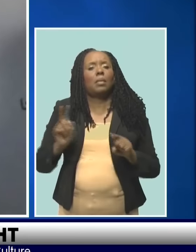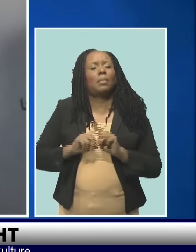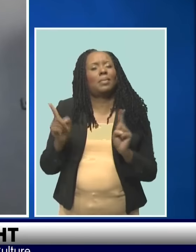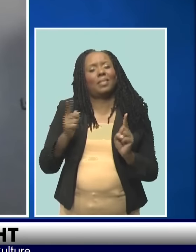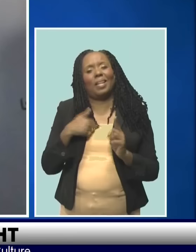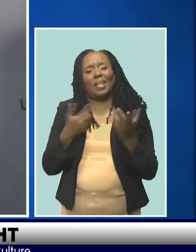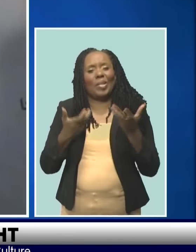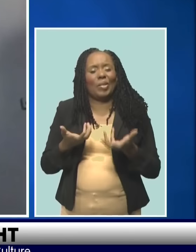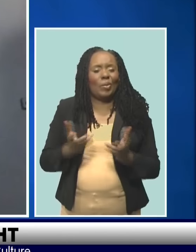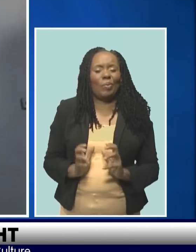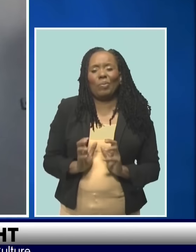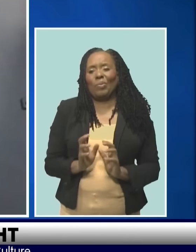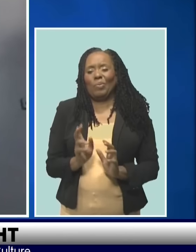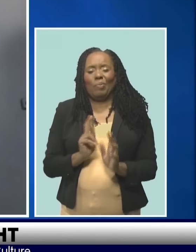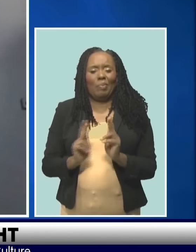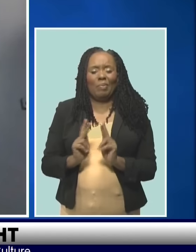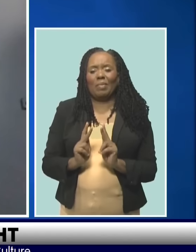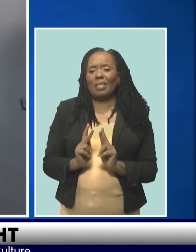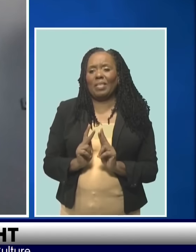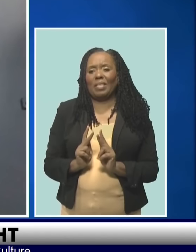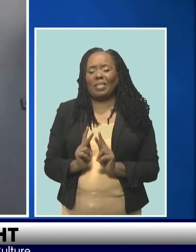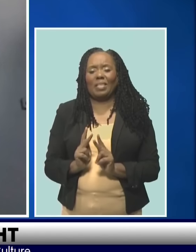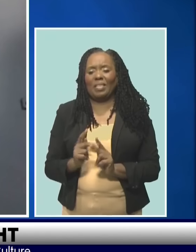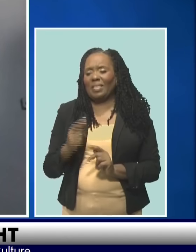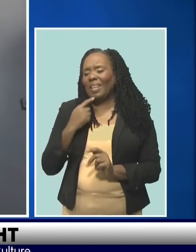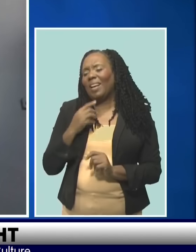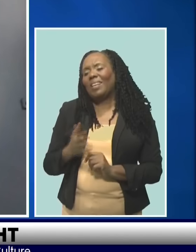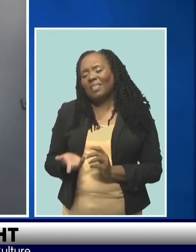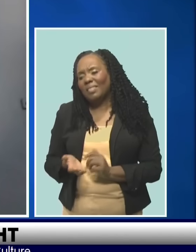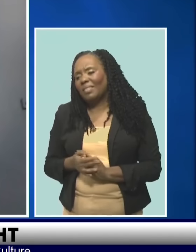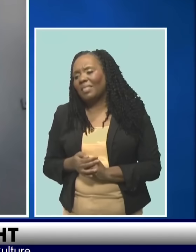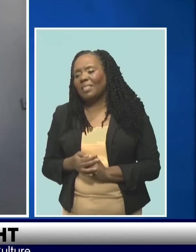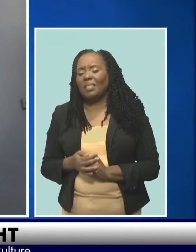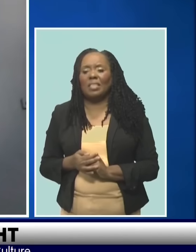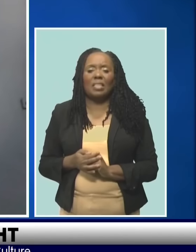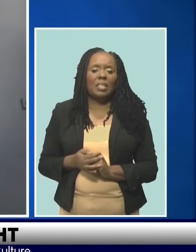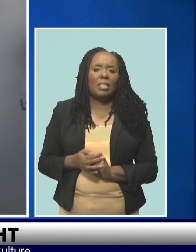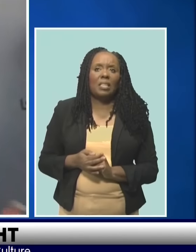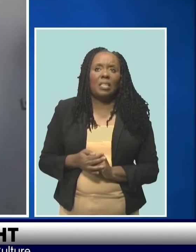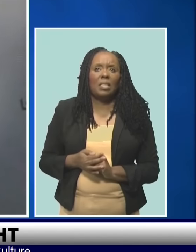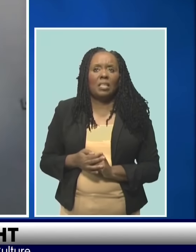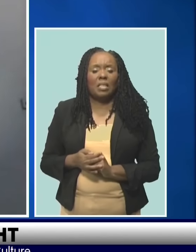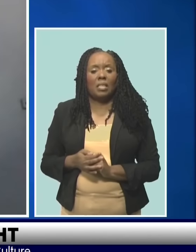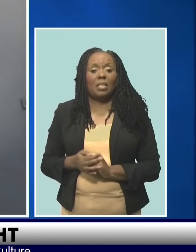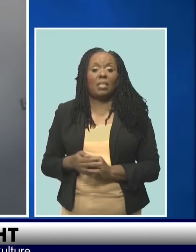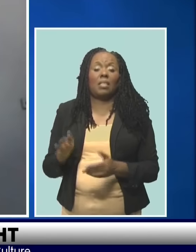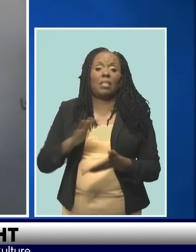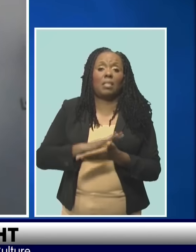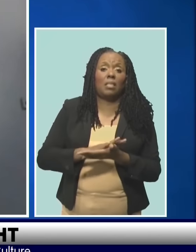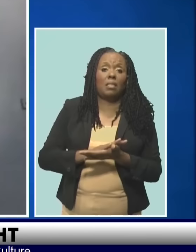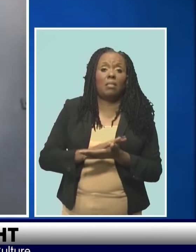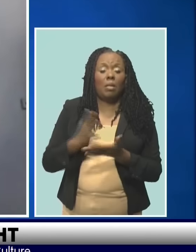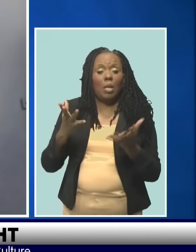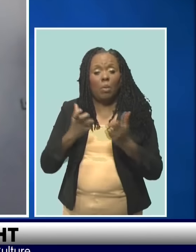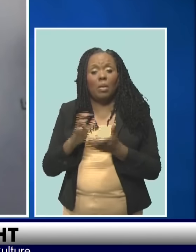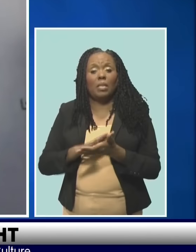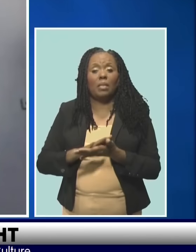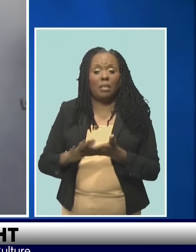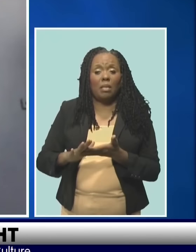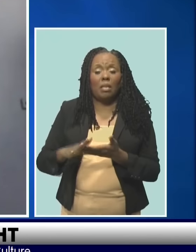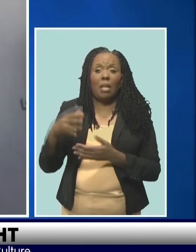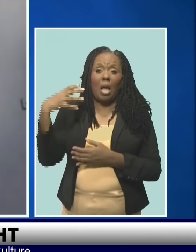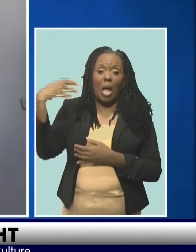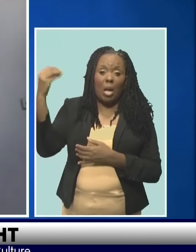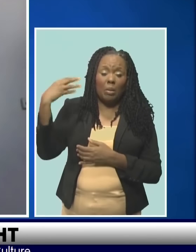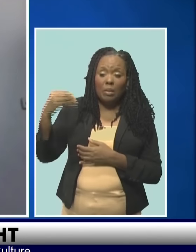to also, dismiss the value of, yes, having some nice open air green sites as well, which we're going to have to